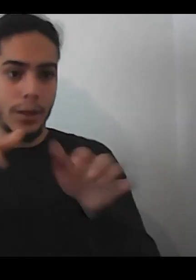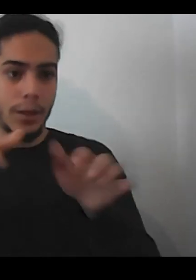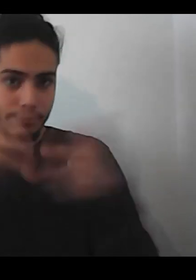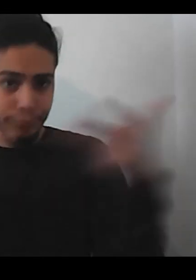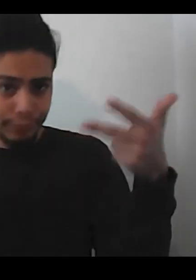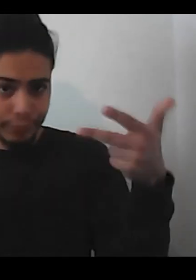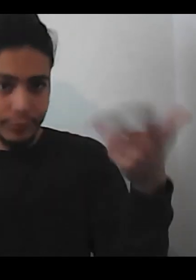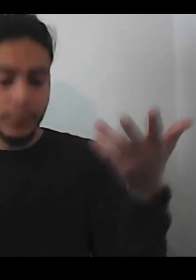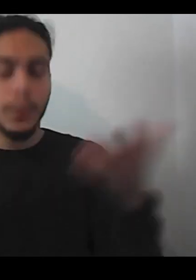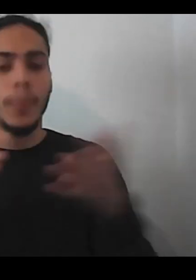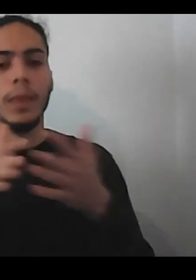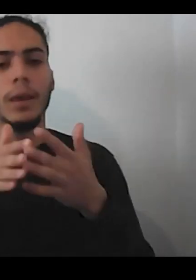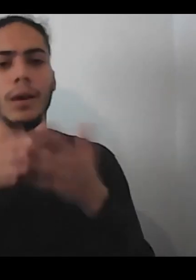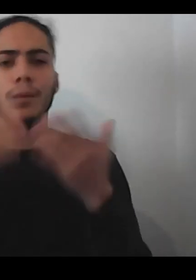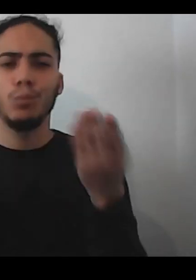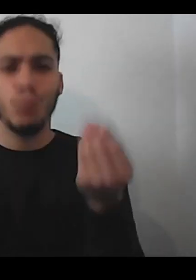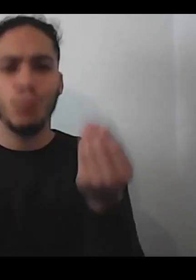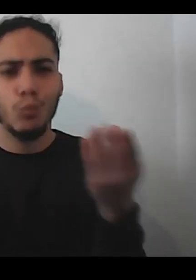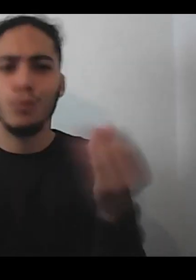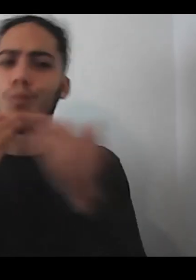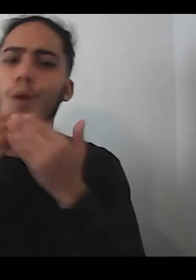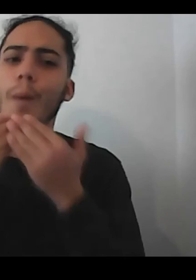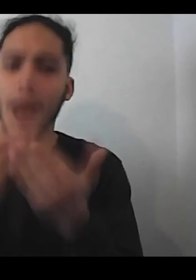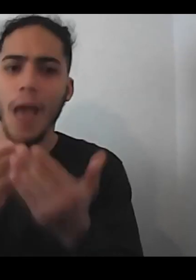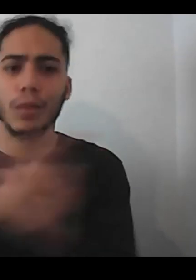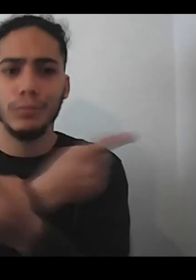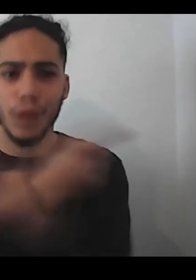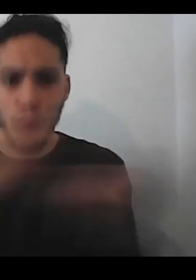Thank you all very, very much.